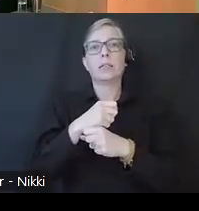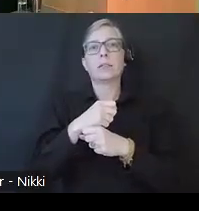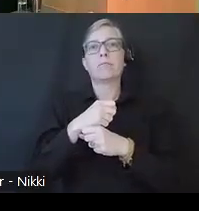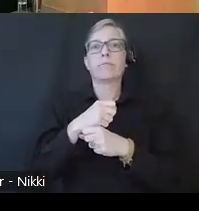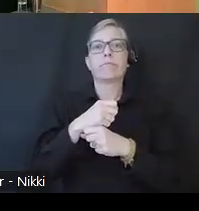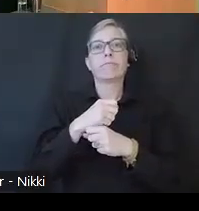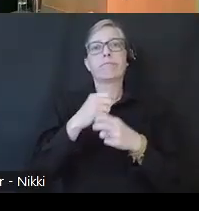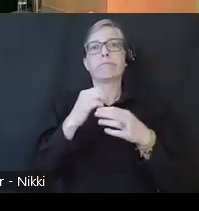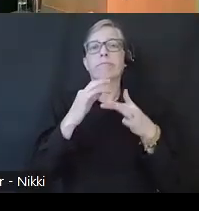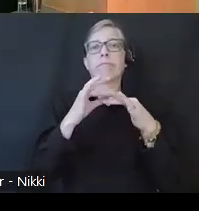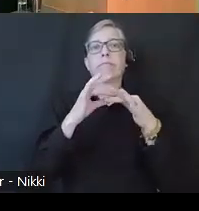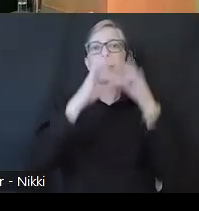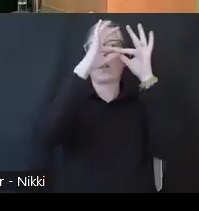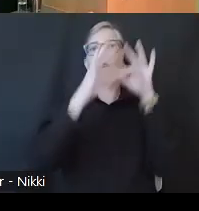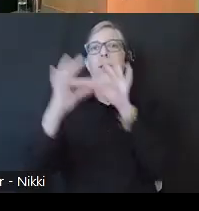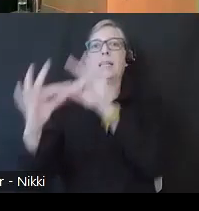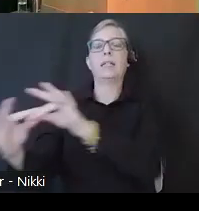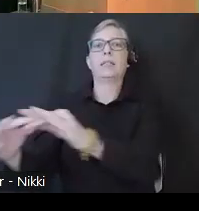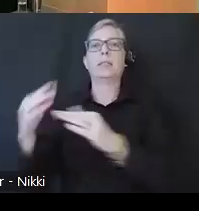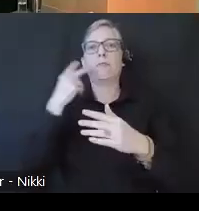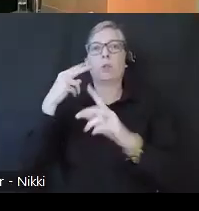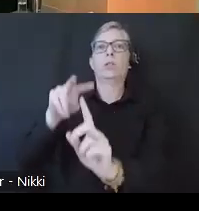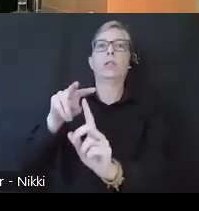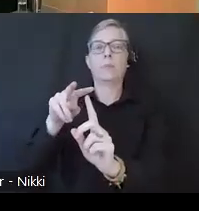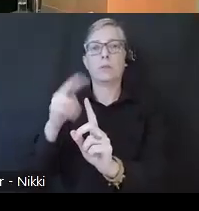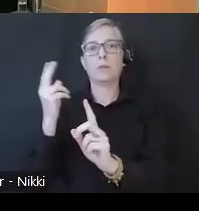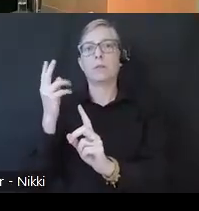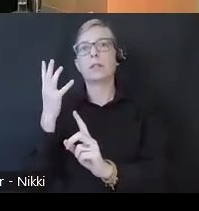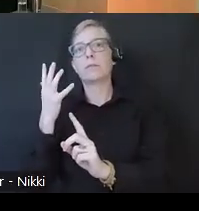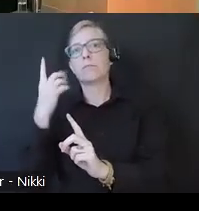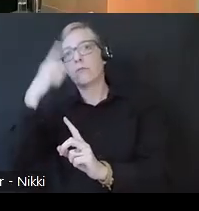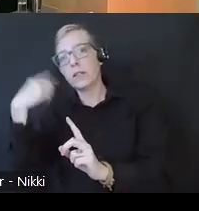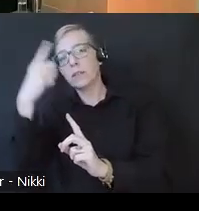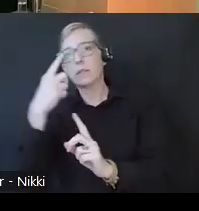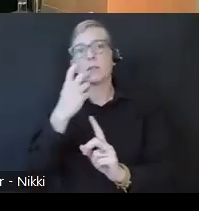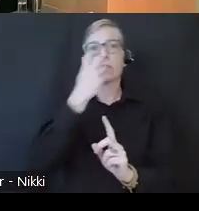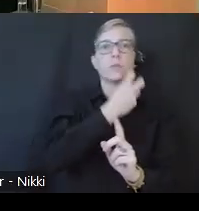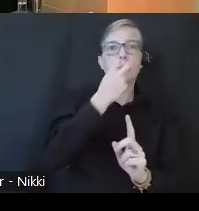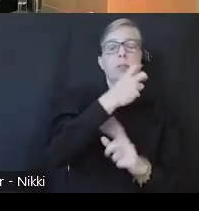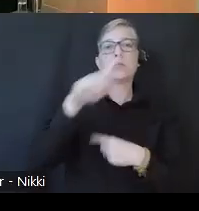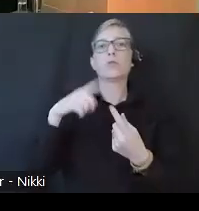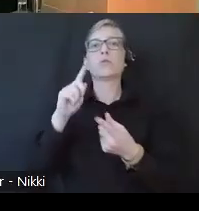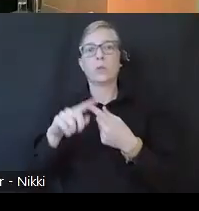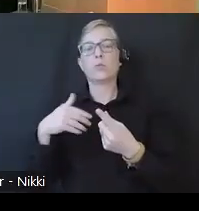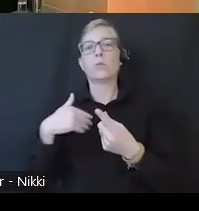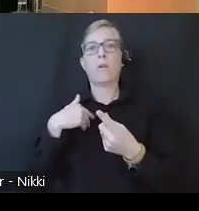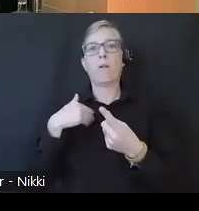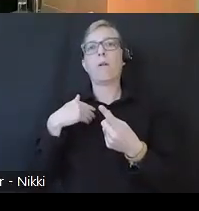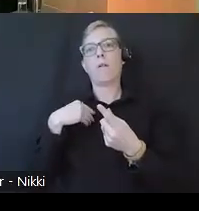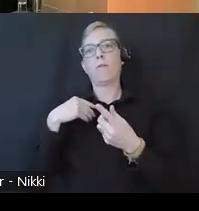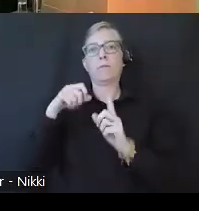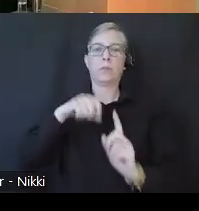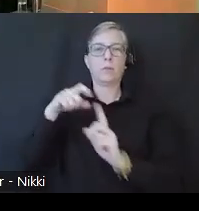like speech or faces when confronted with ambiguous stimuli. And as I noted, there are findings in the literature with non-clinical